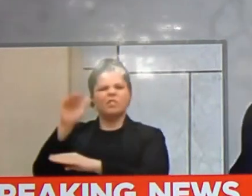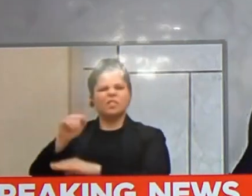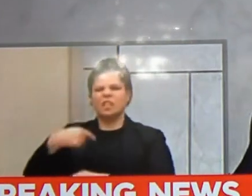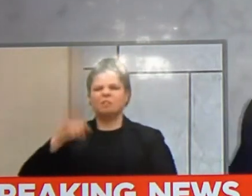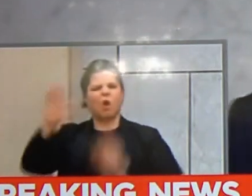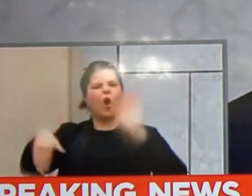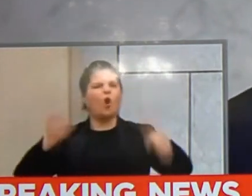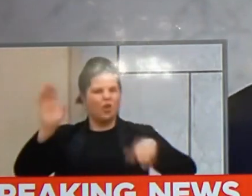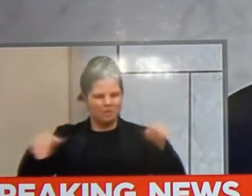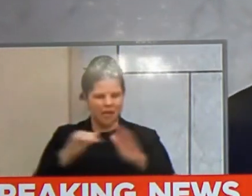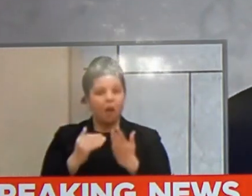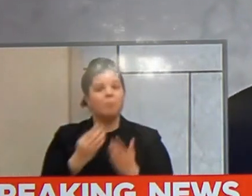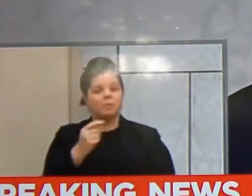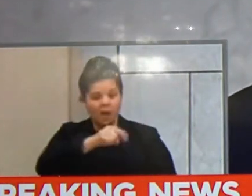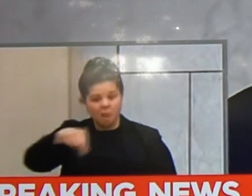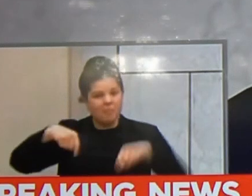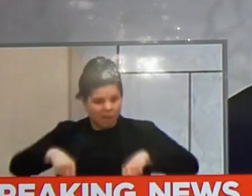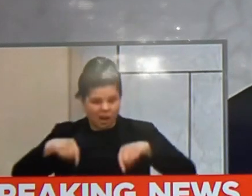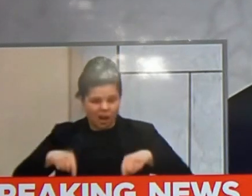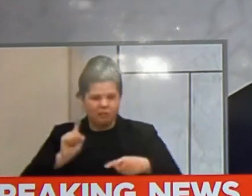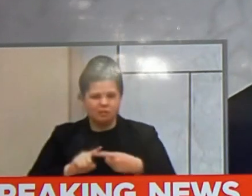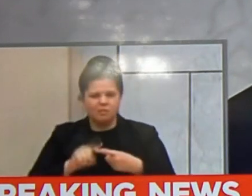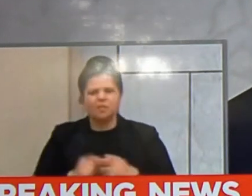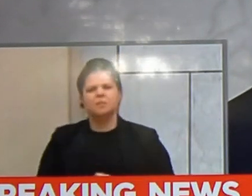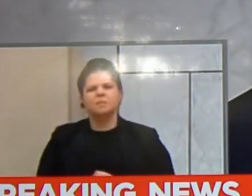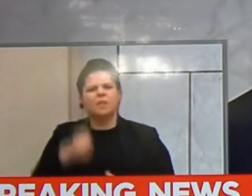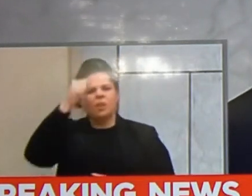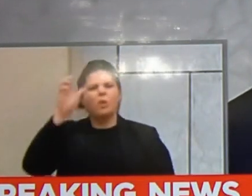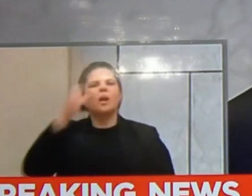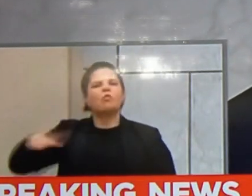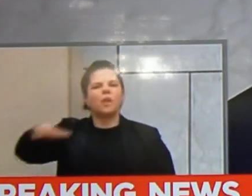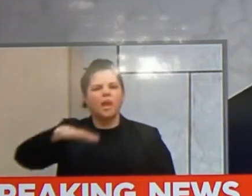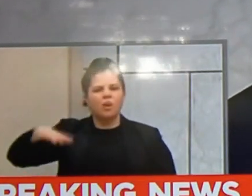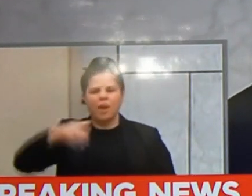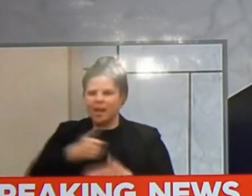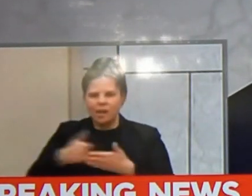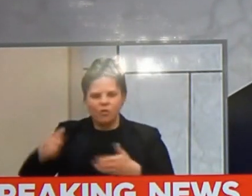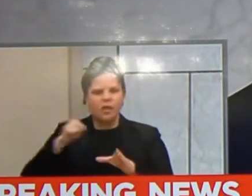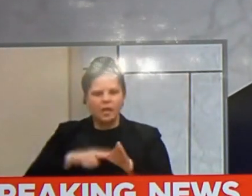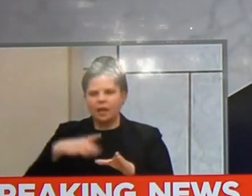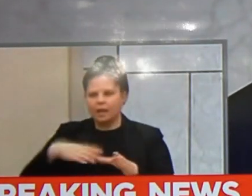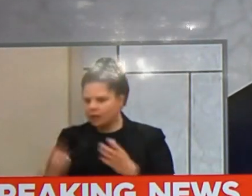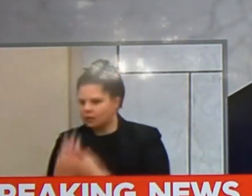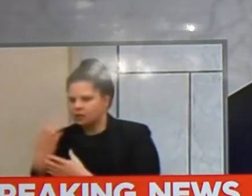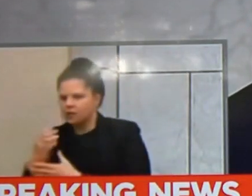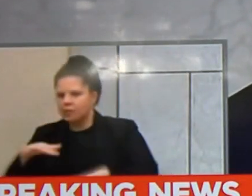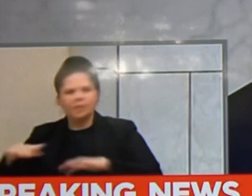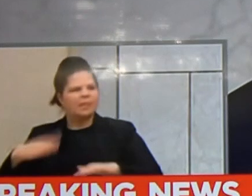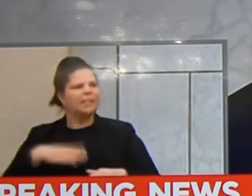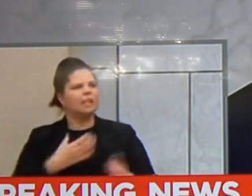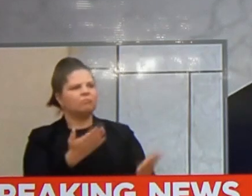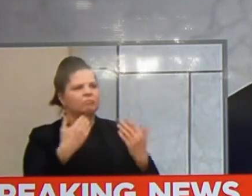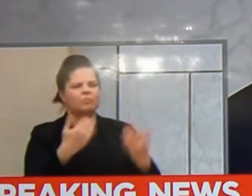places that in the agricultural sector that rely on those workers each year as you go into the seasons, either for planting or for